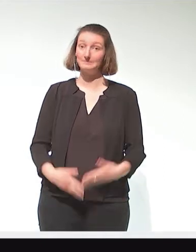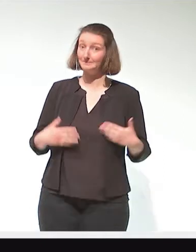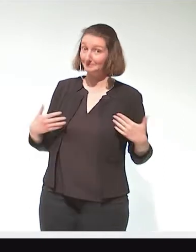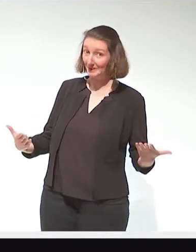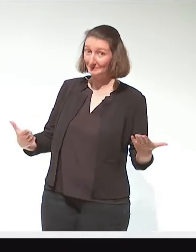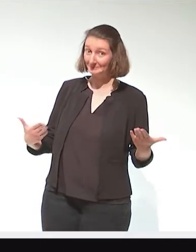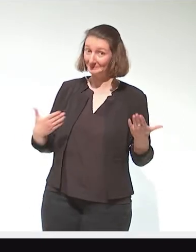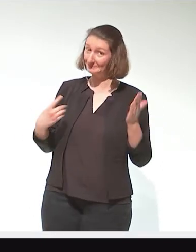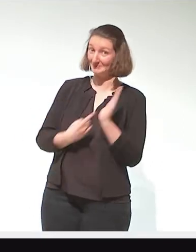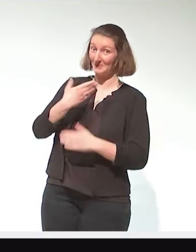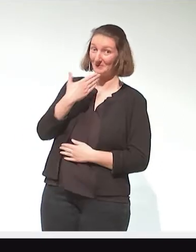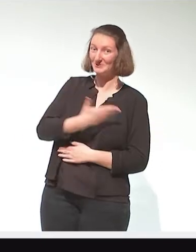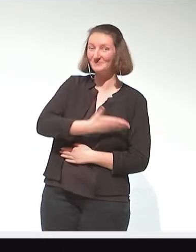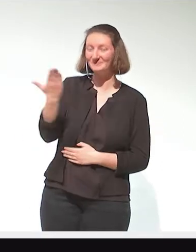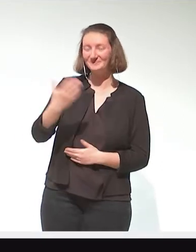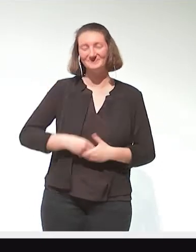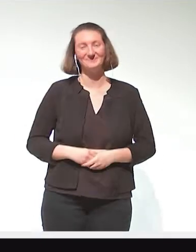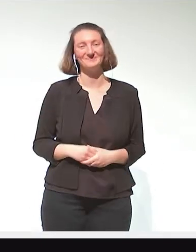Bien, à nouveau, bonjour à tous.